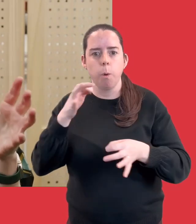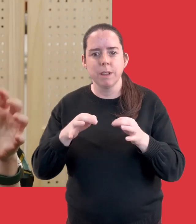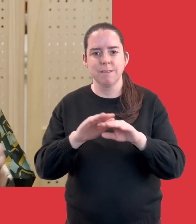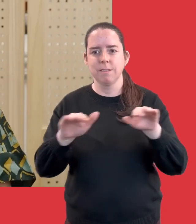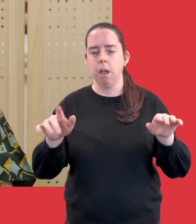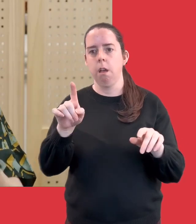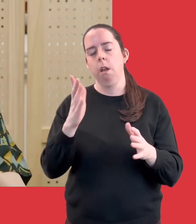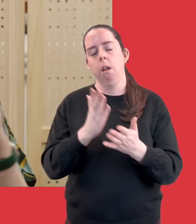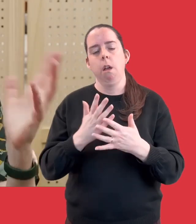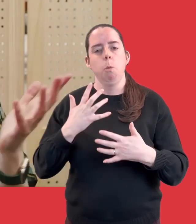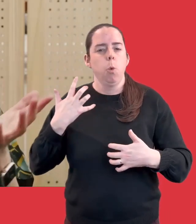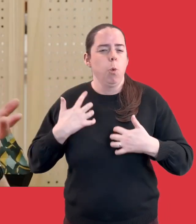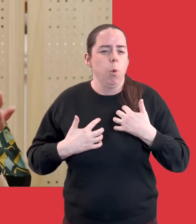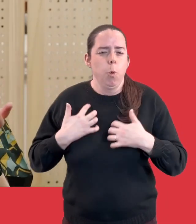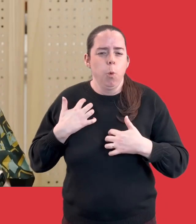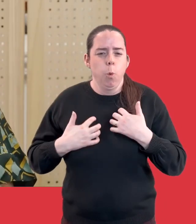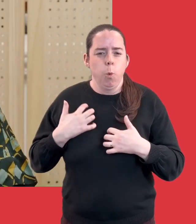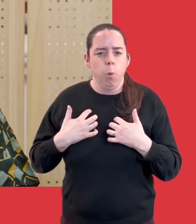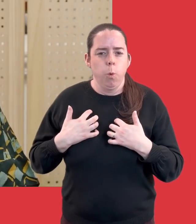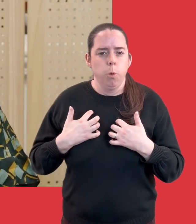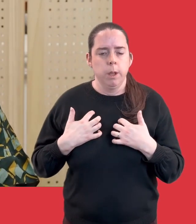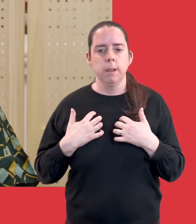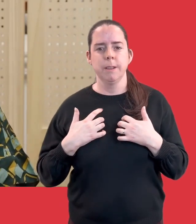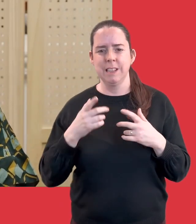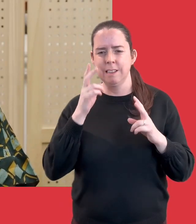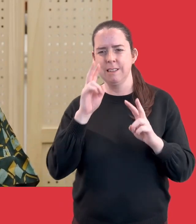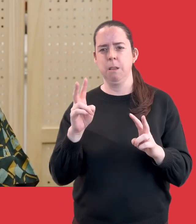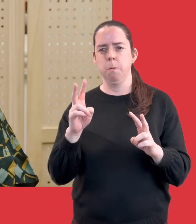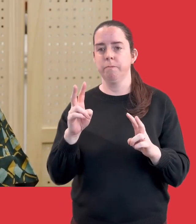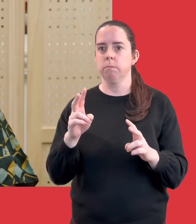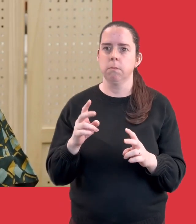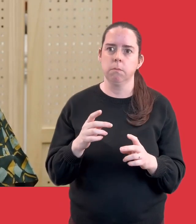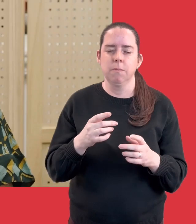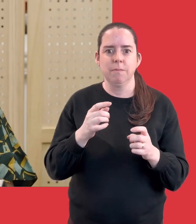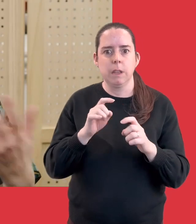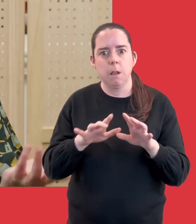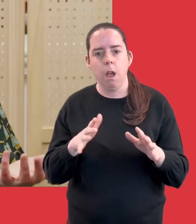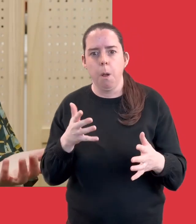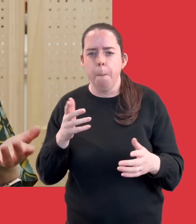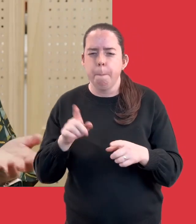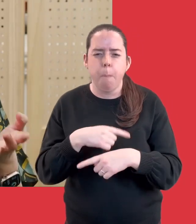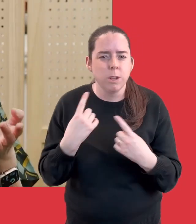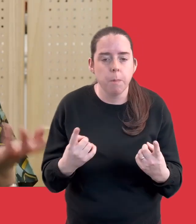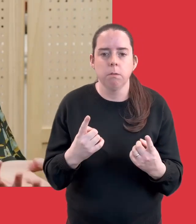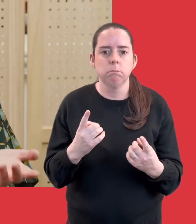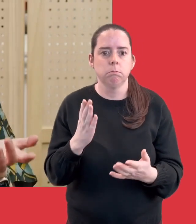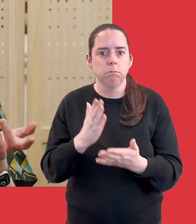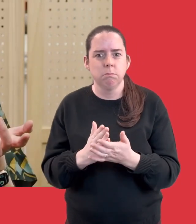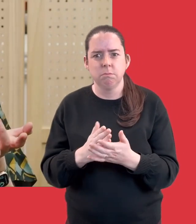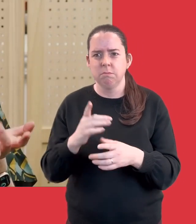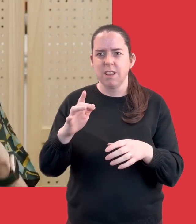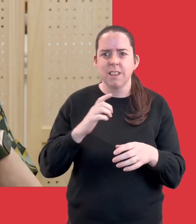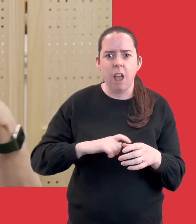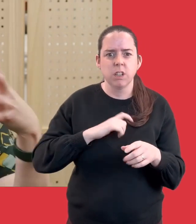on stage, which is really exciting, and you see them kind of do an impossible feat